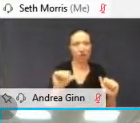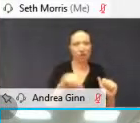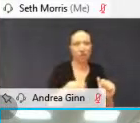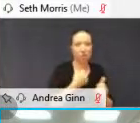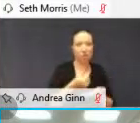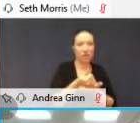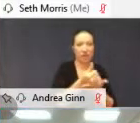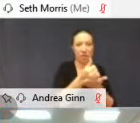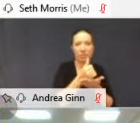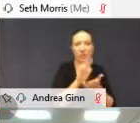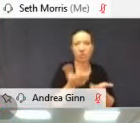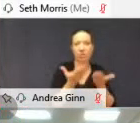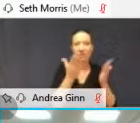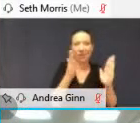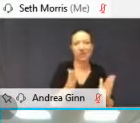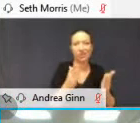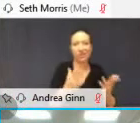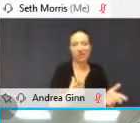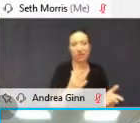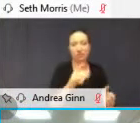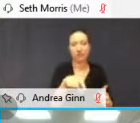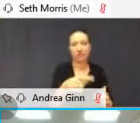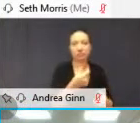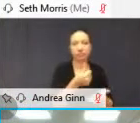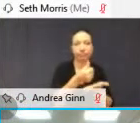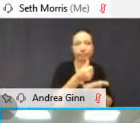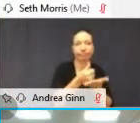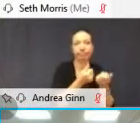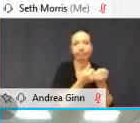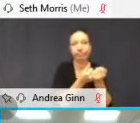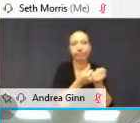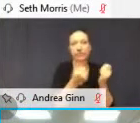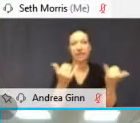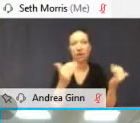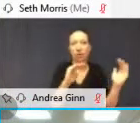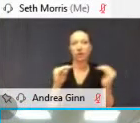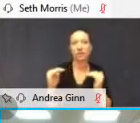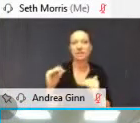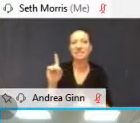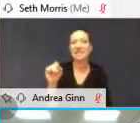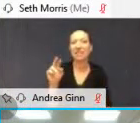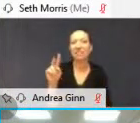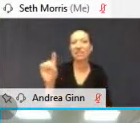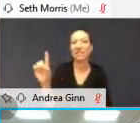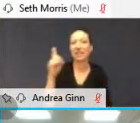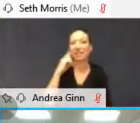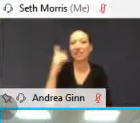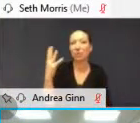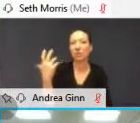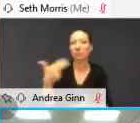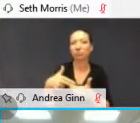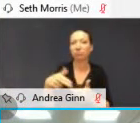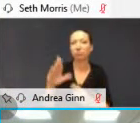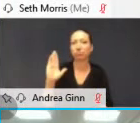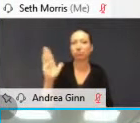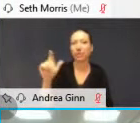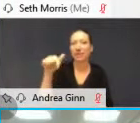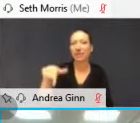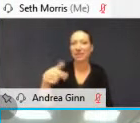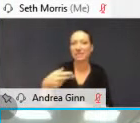basis. Okay, David, I think you wanted to jump back in here at this point in the conversation before we move